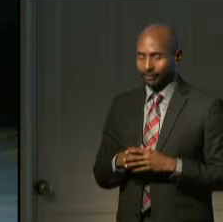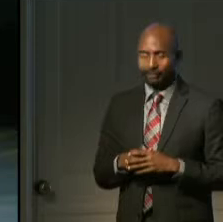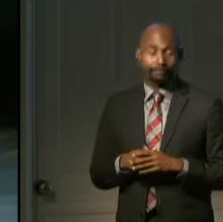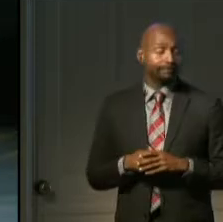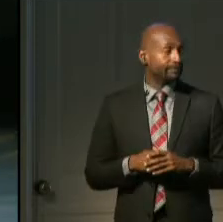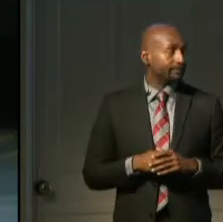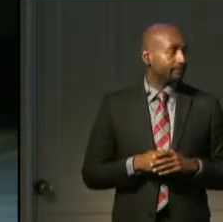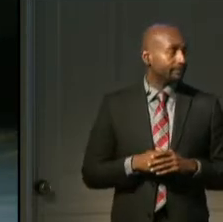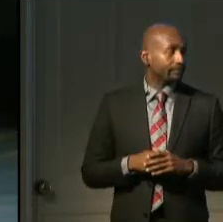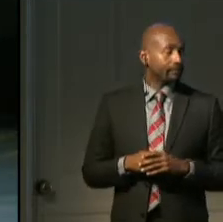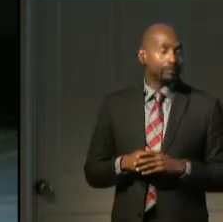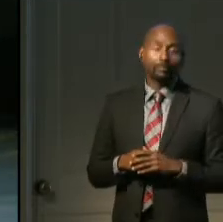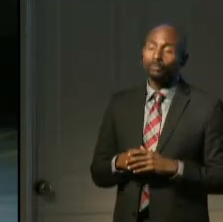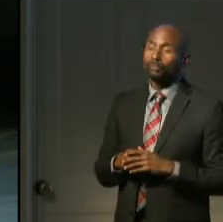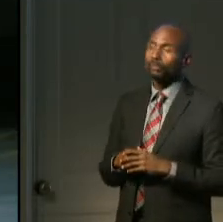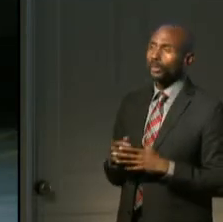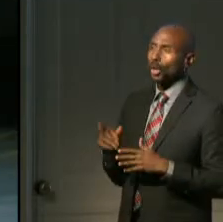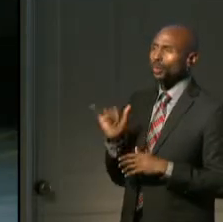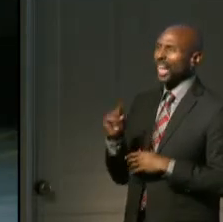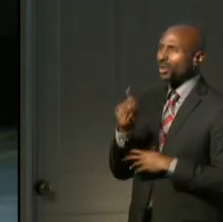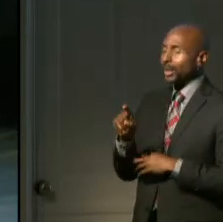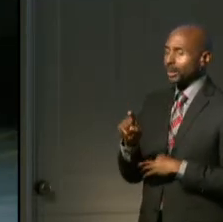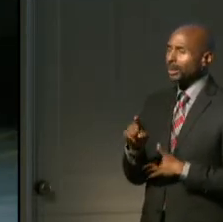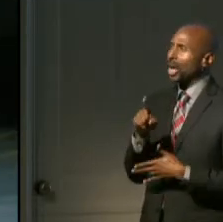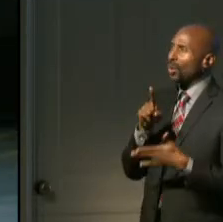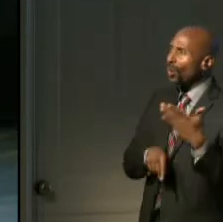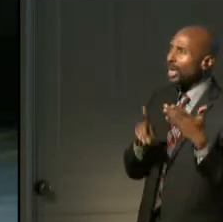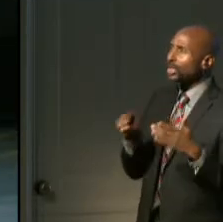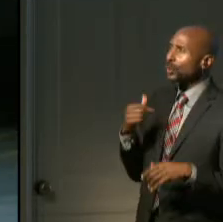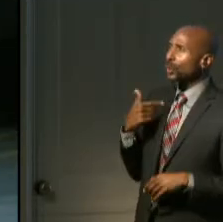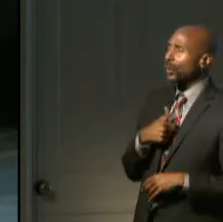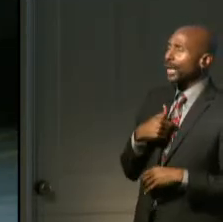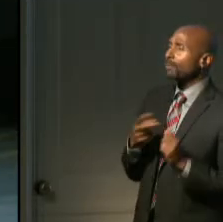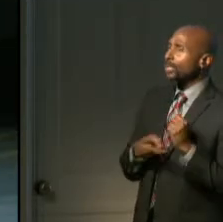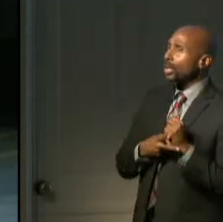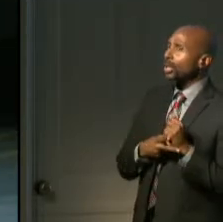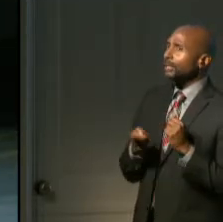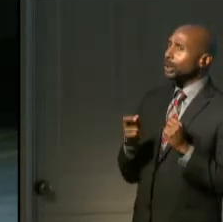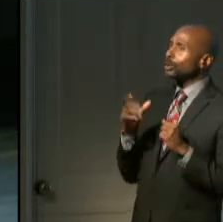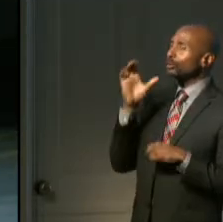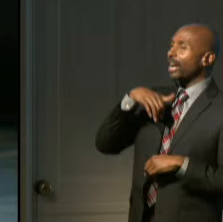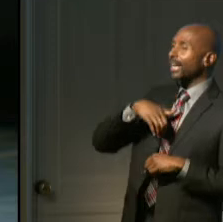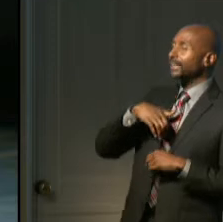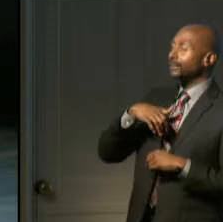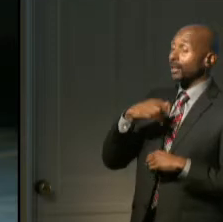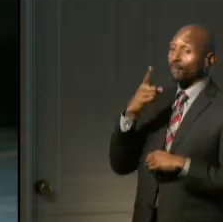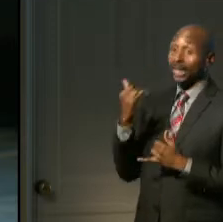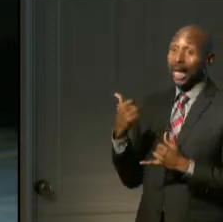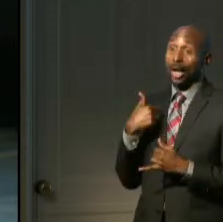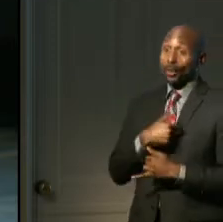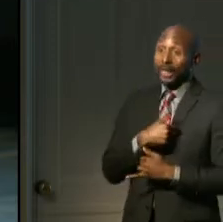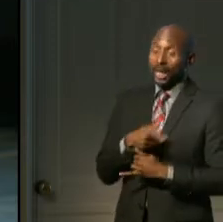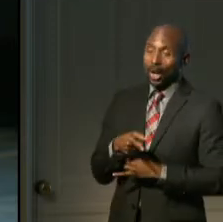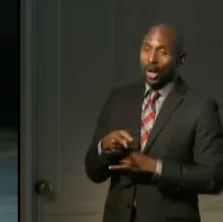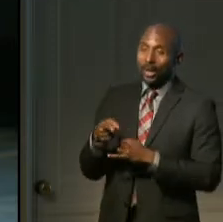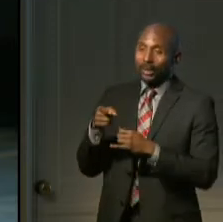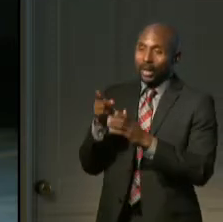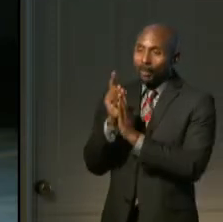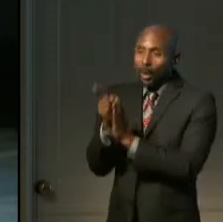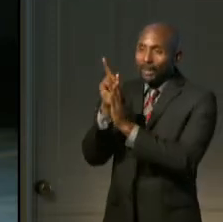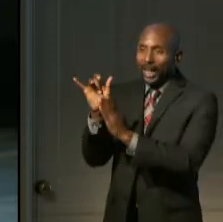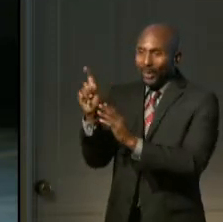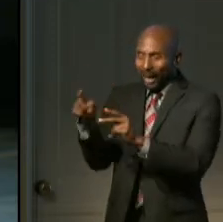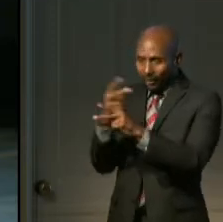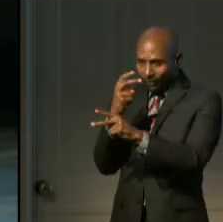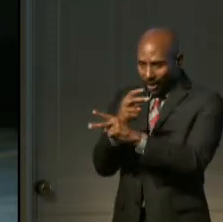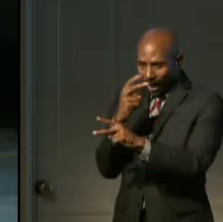I think the what to preserve right now we're at a kind of an inflection point of figuring out